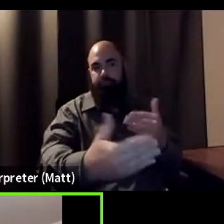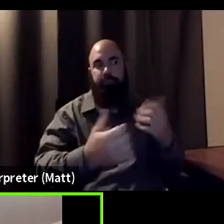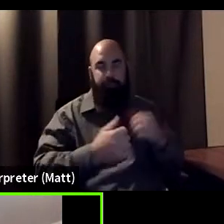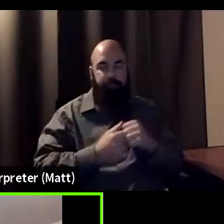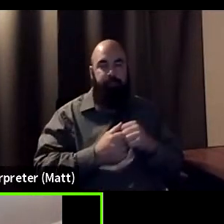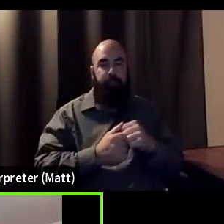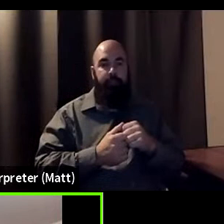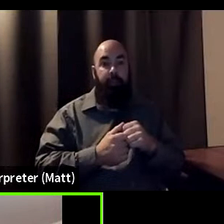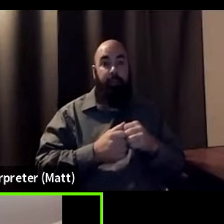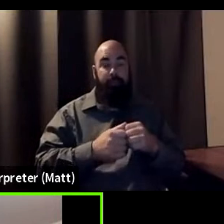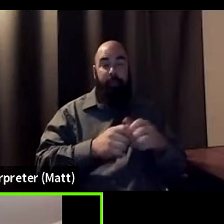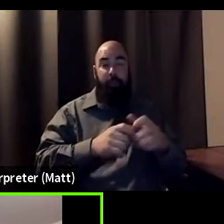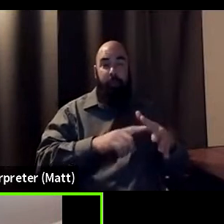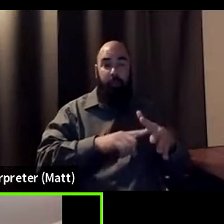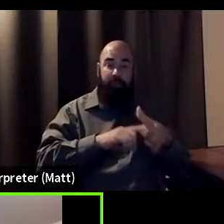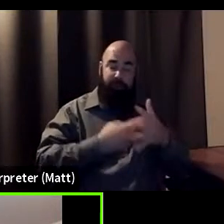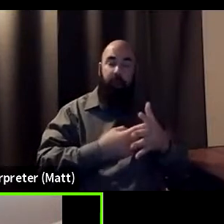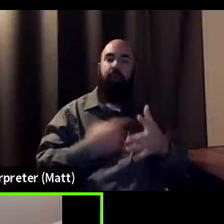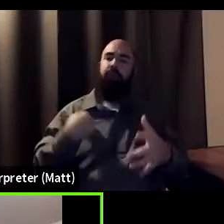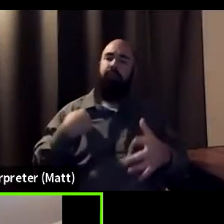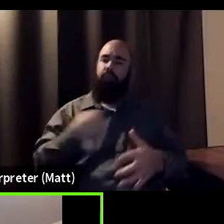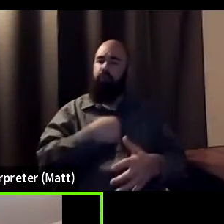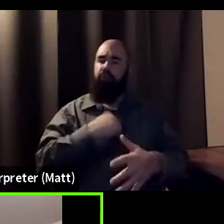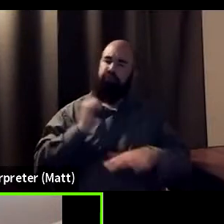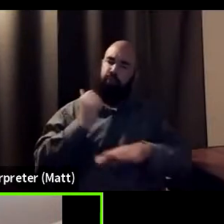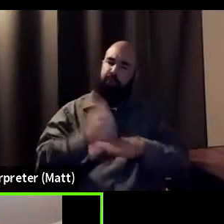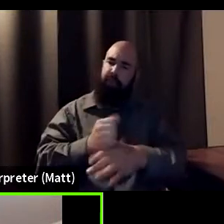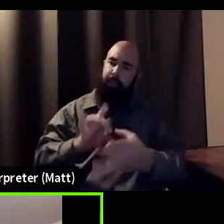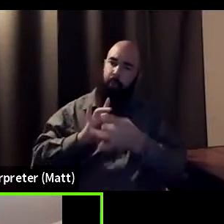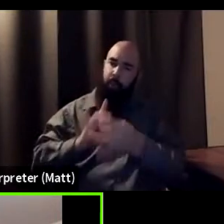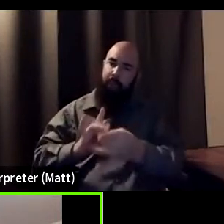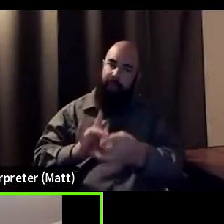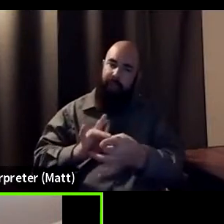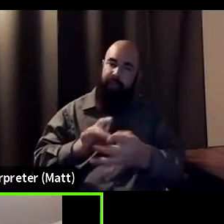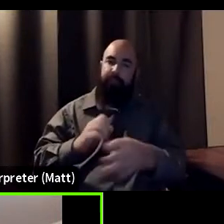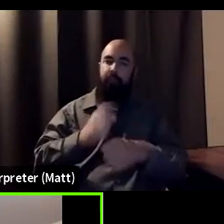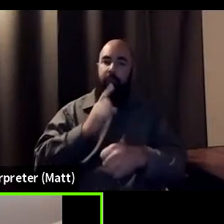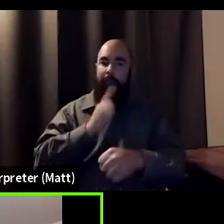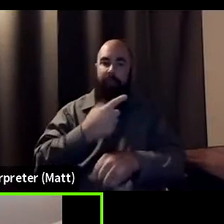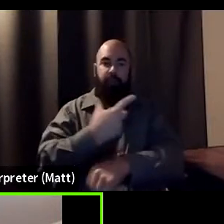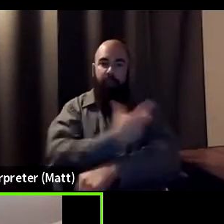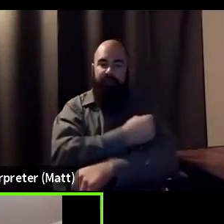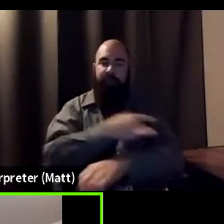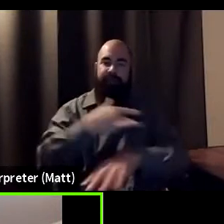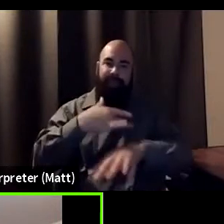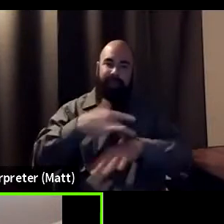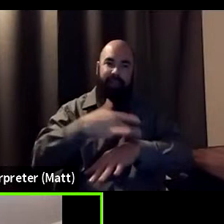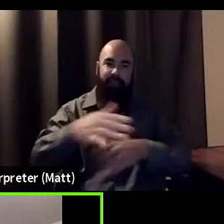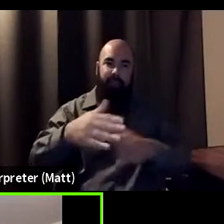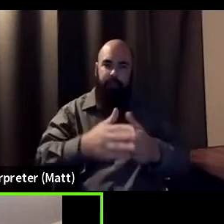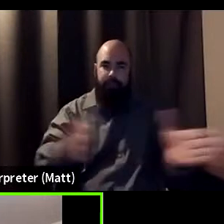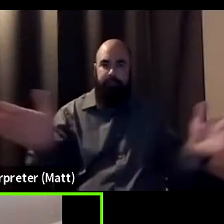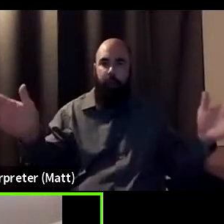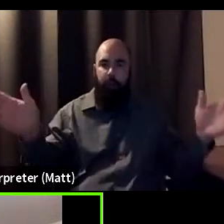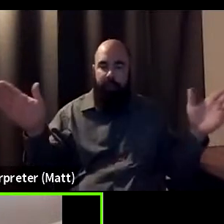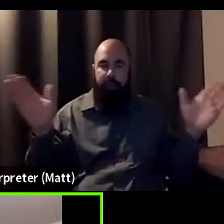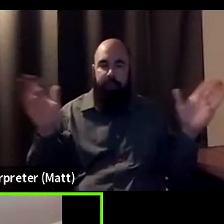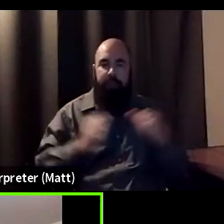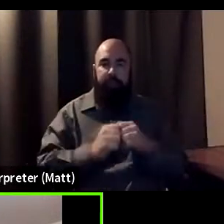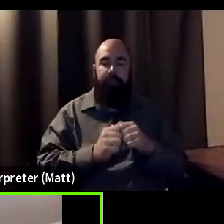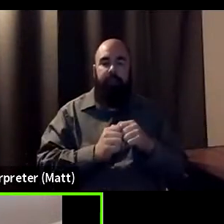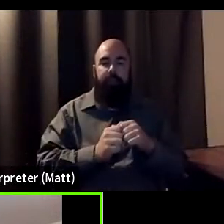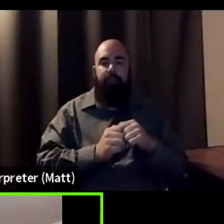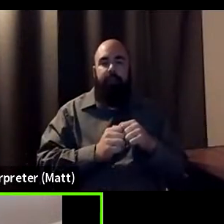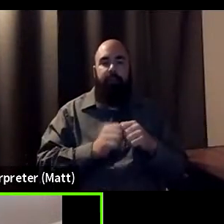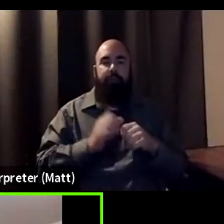early on established relationships with them to be able to get the vaccine out more broadly. When we're looking at our vaccine, we're